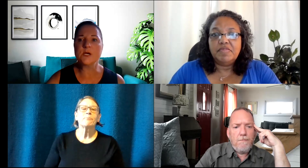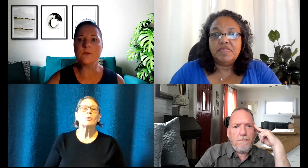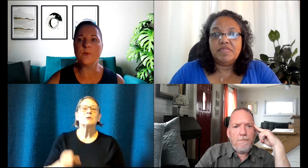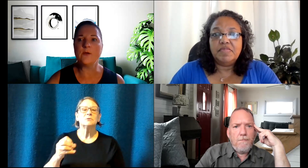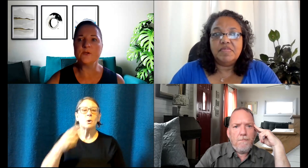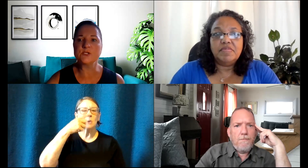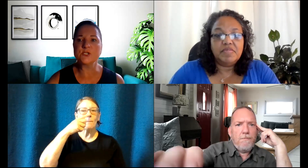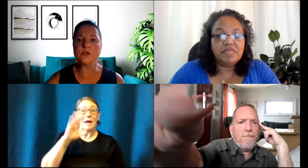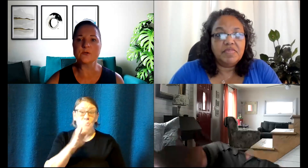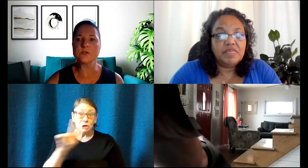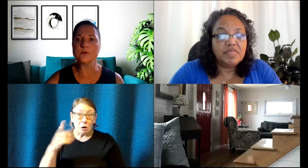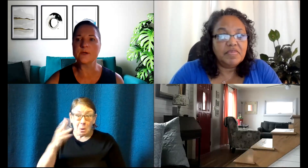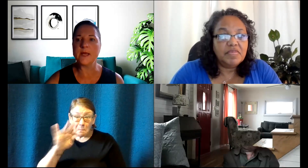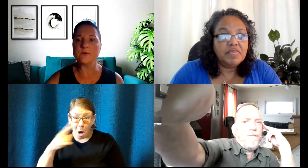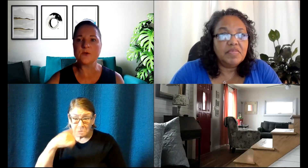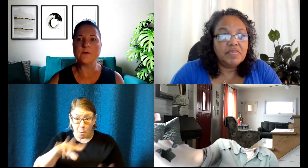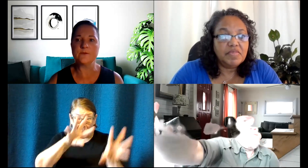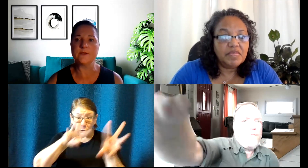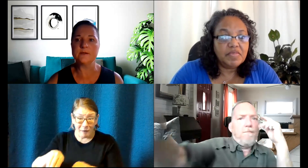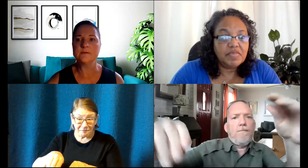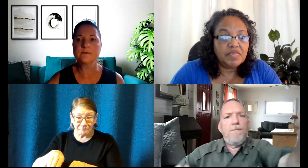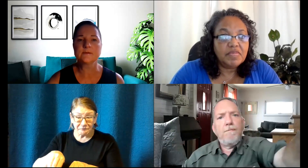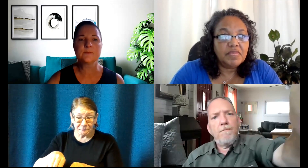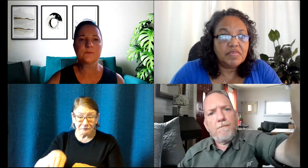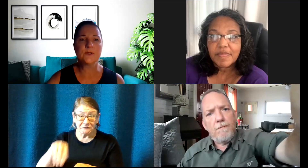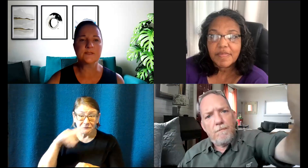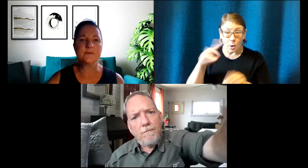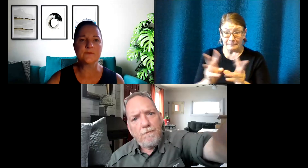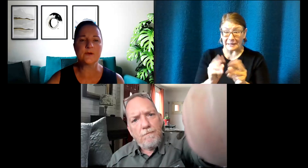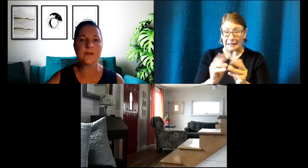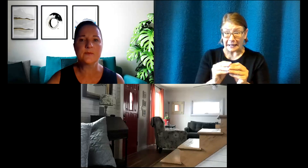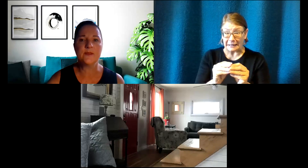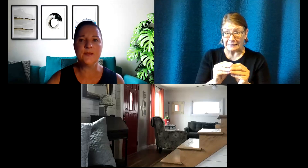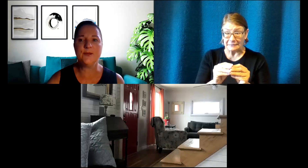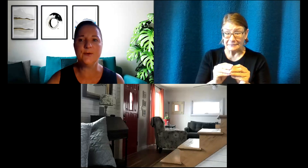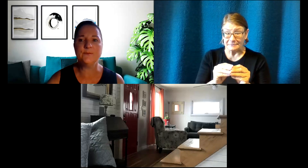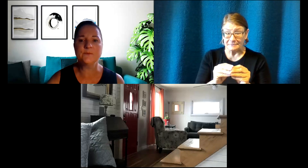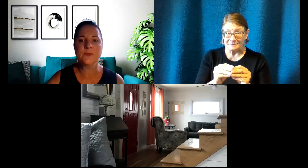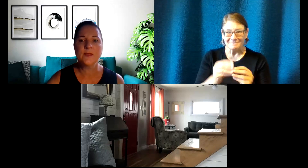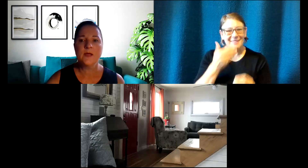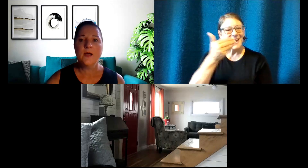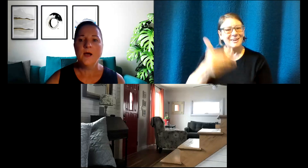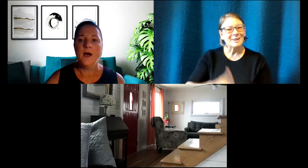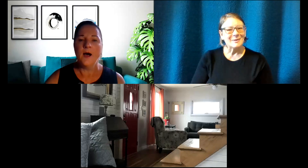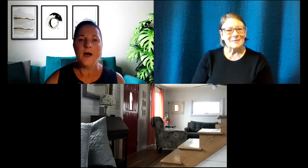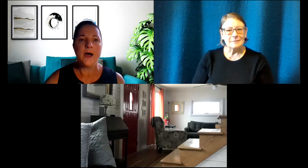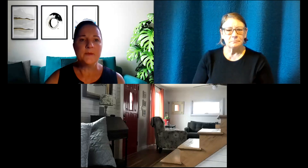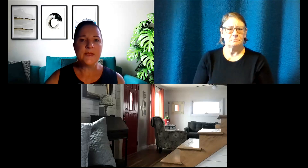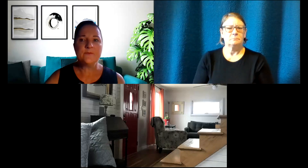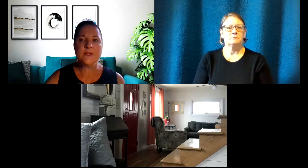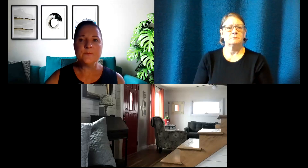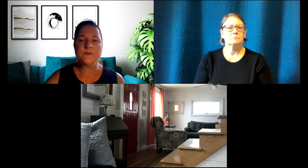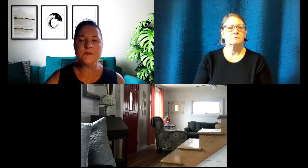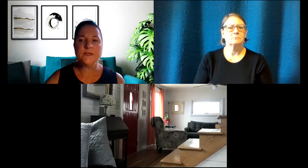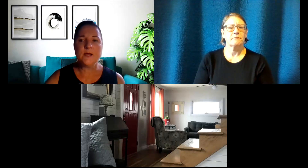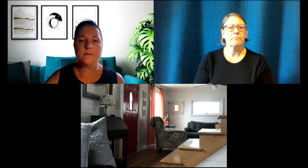So Cheryl and Paul, if you can just shut your cameras off for the present. Thank you. And